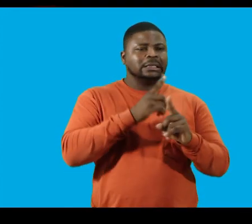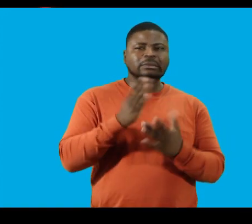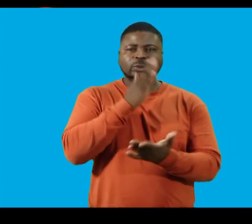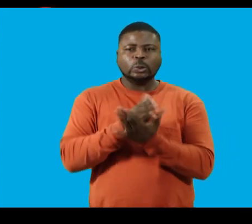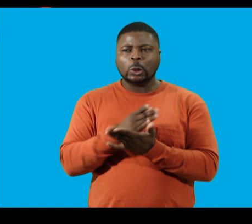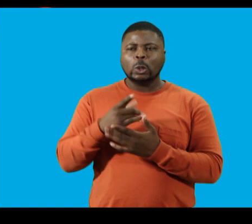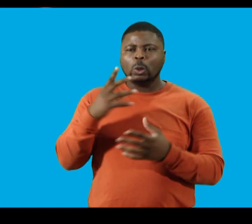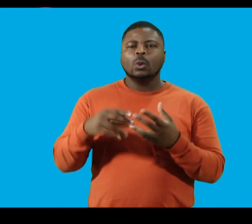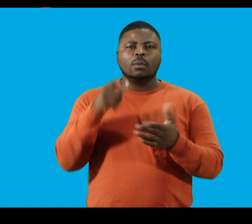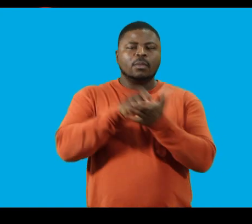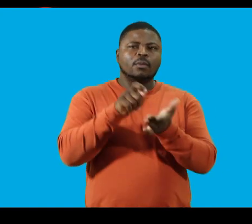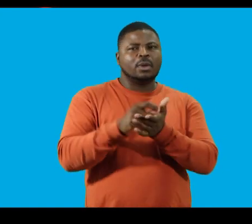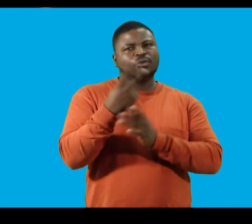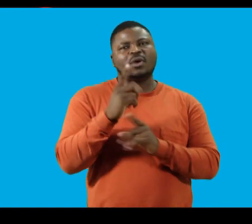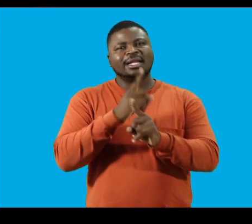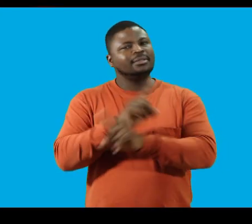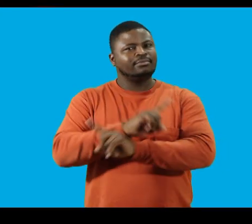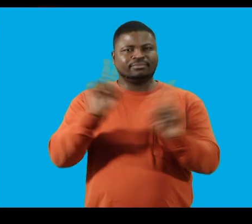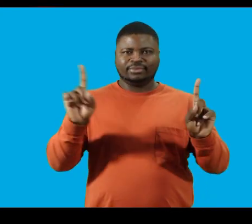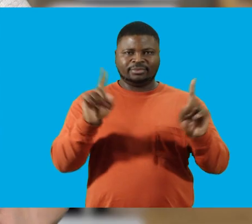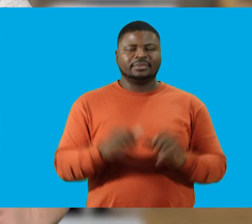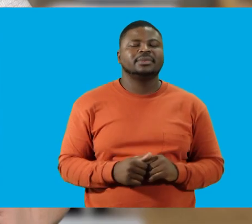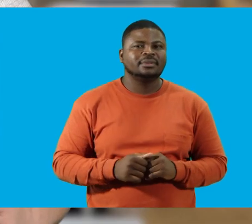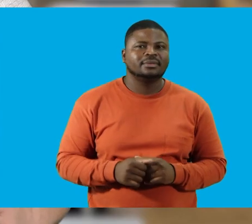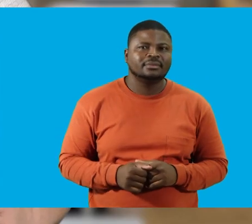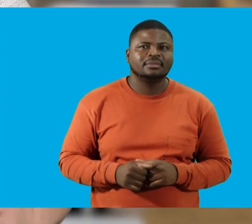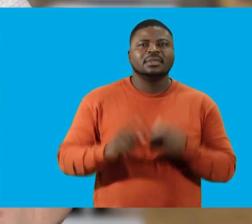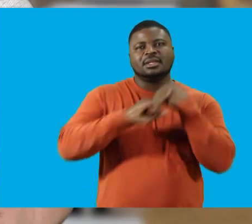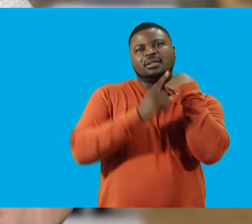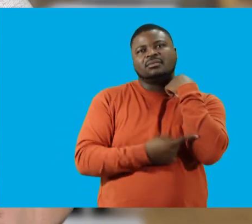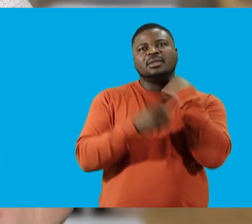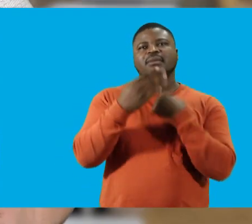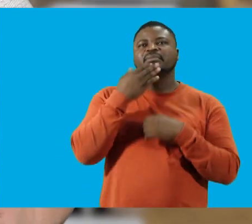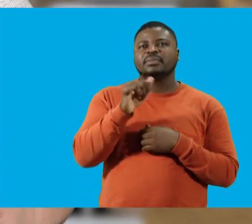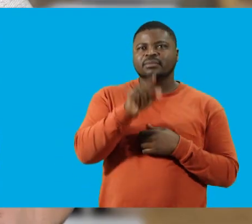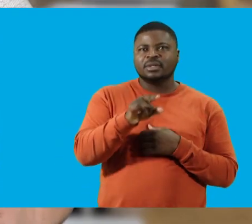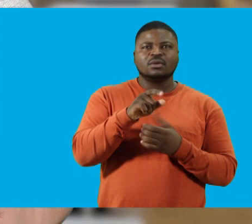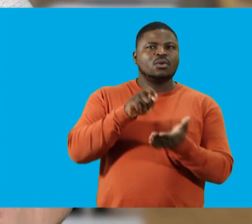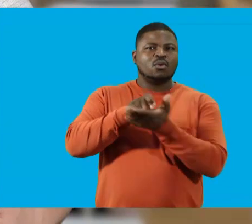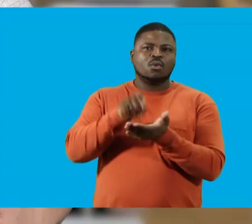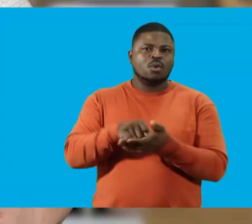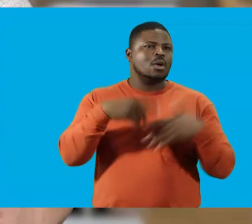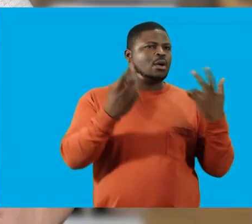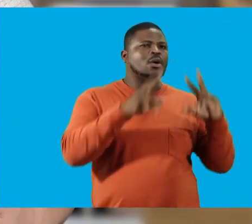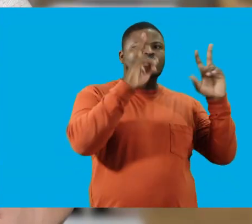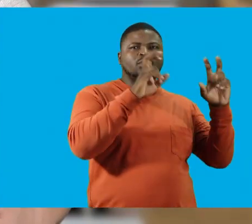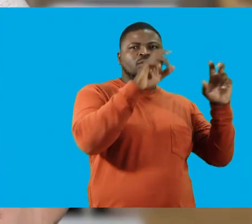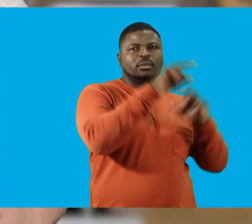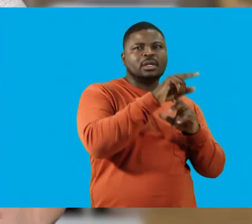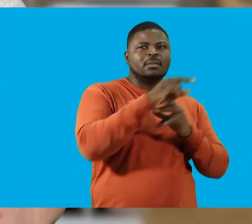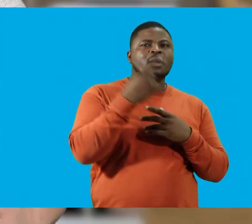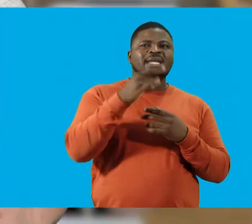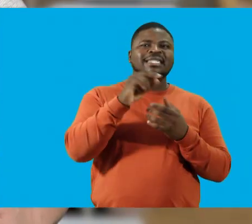answer. We can't decide for you. And then a last one. Please don't